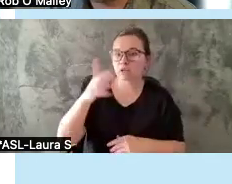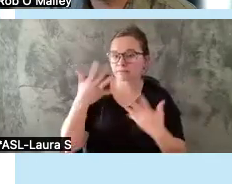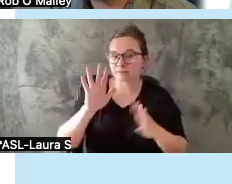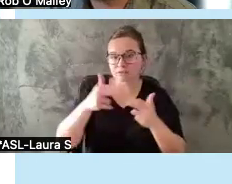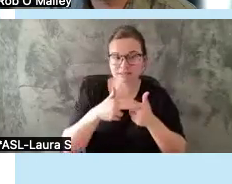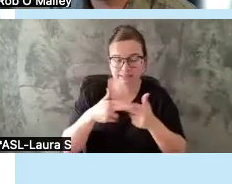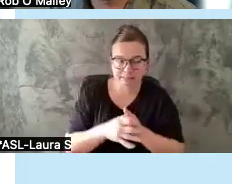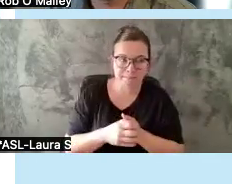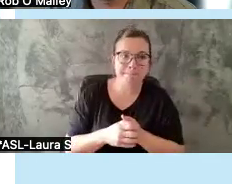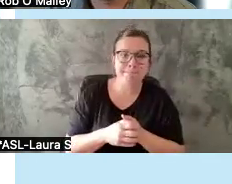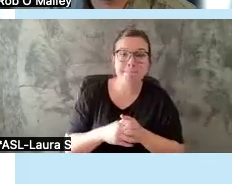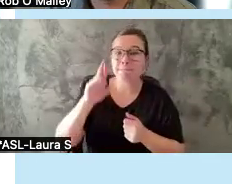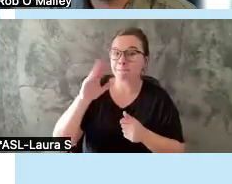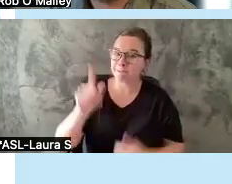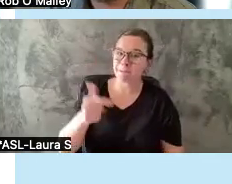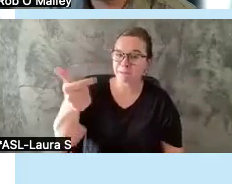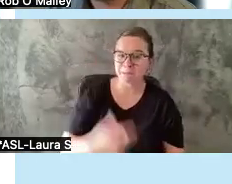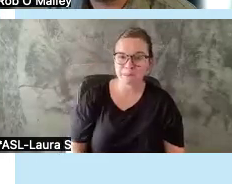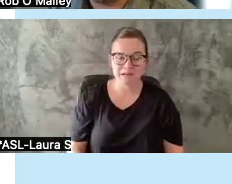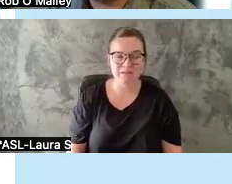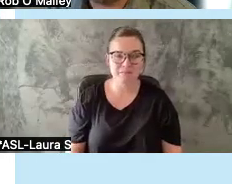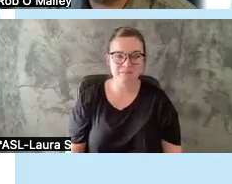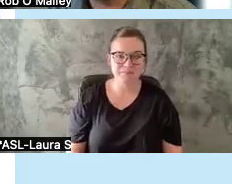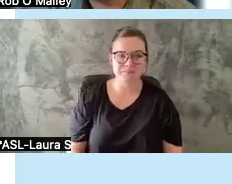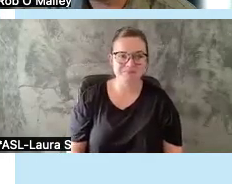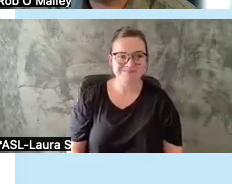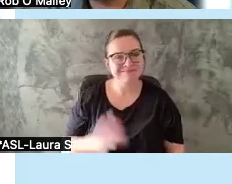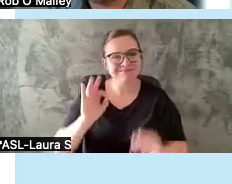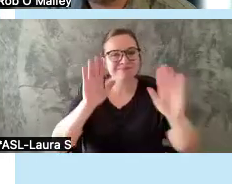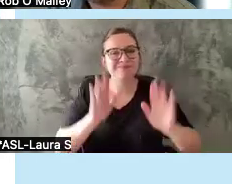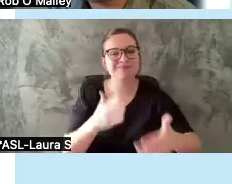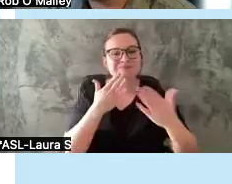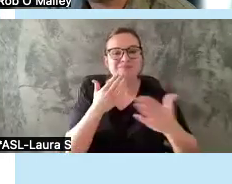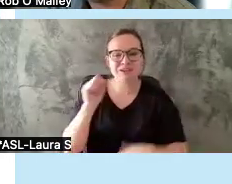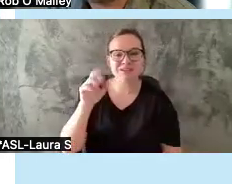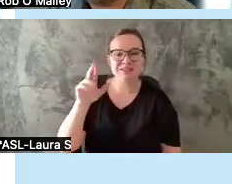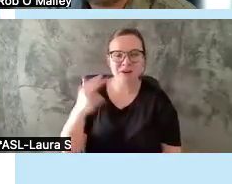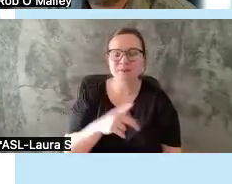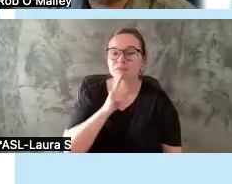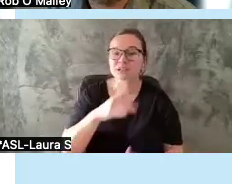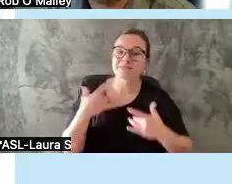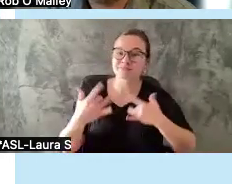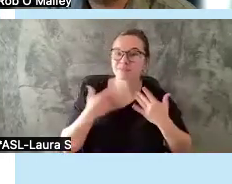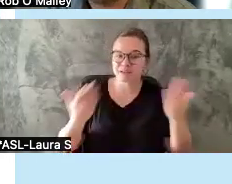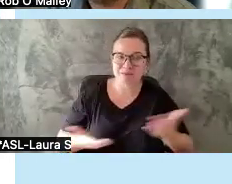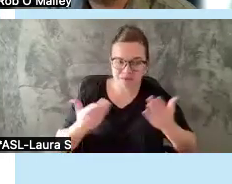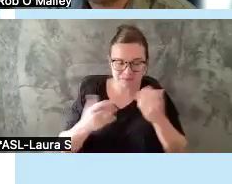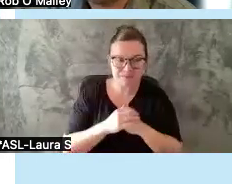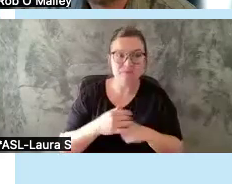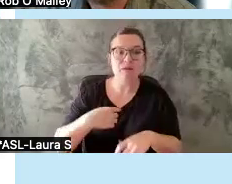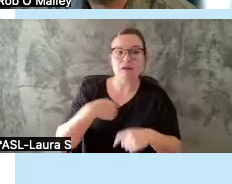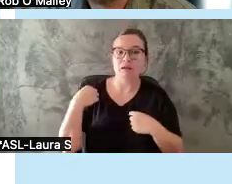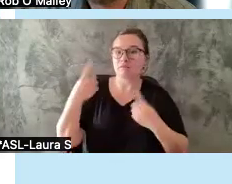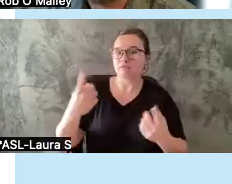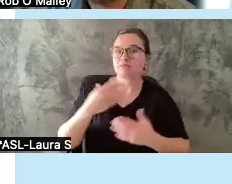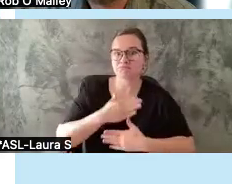slides. Rob, I'm going to hand it over to you. Okay, great. Thank you so much, Sarah. It's really exciting to be back here. I've been a